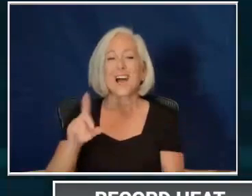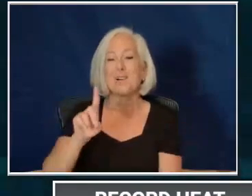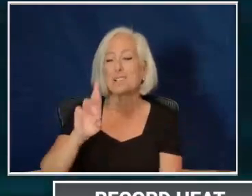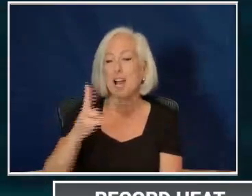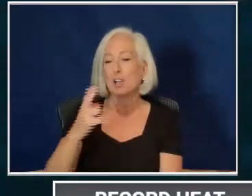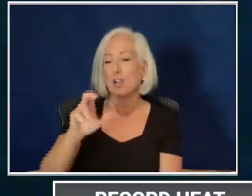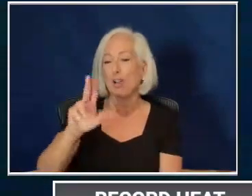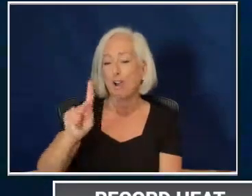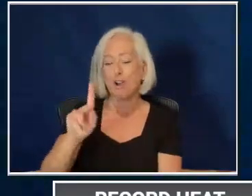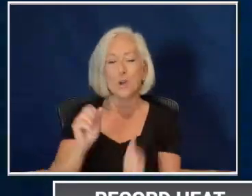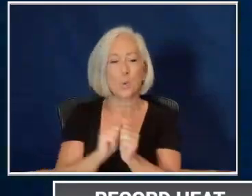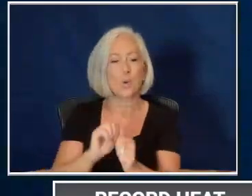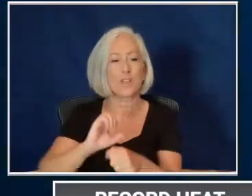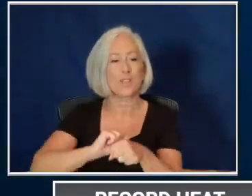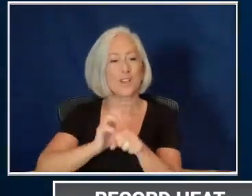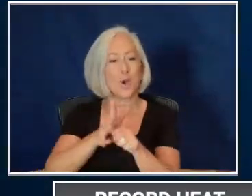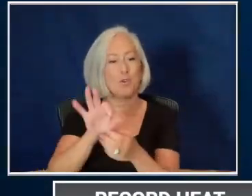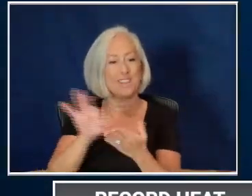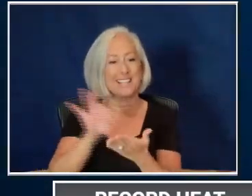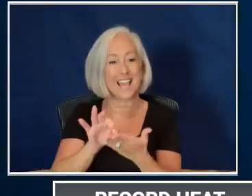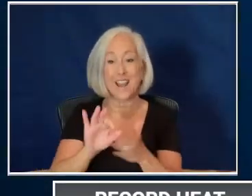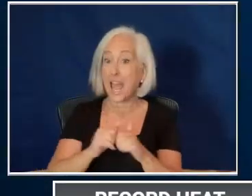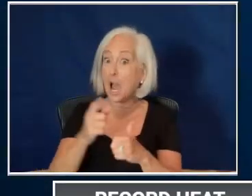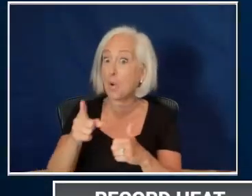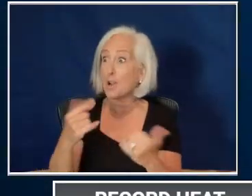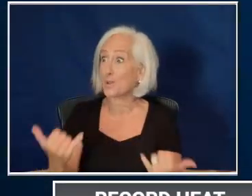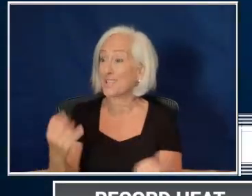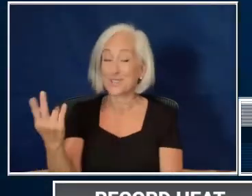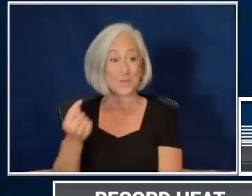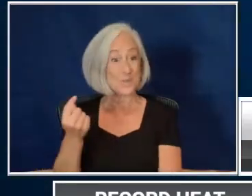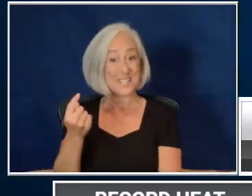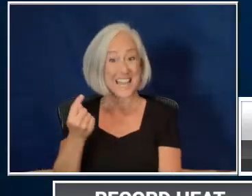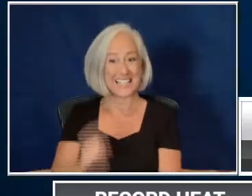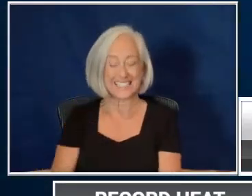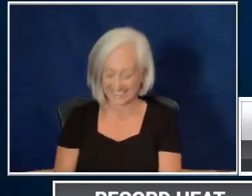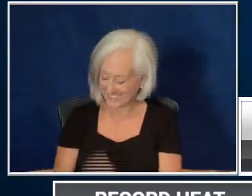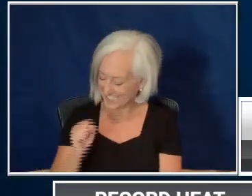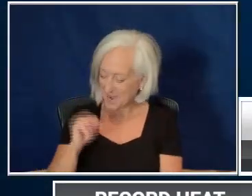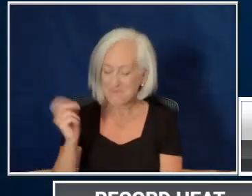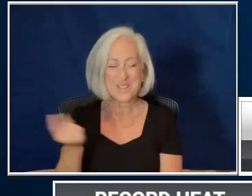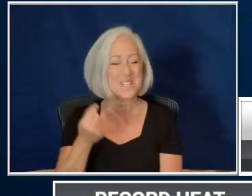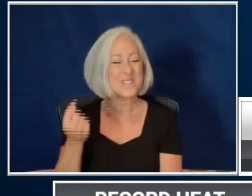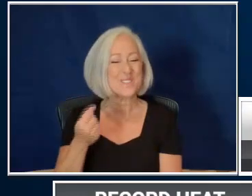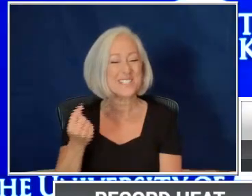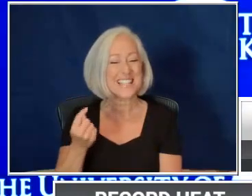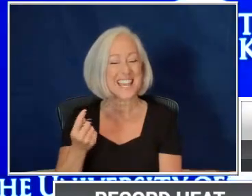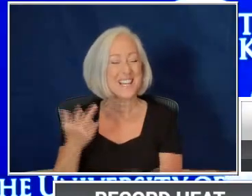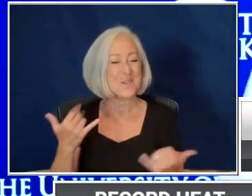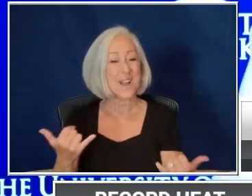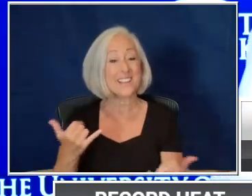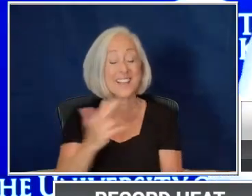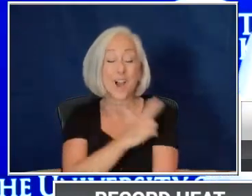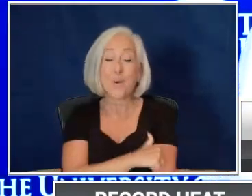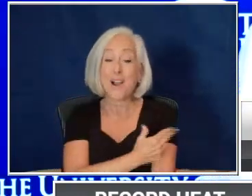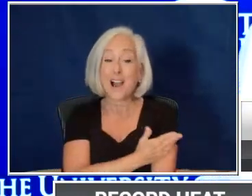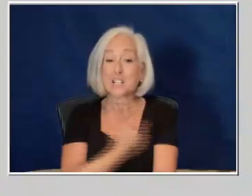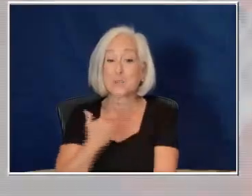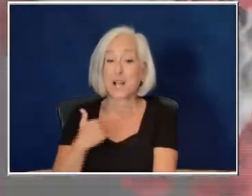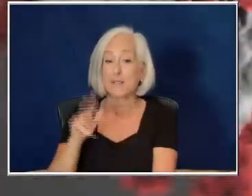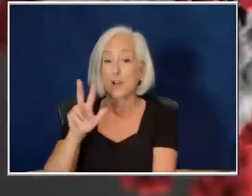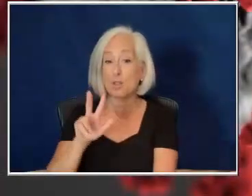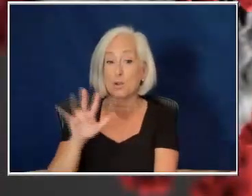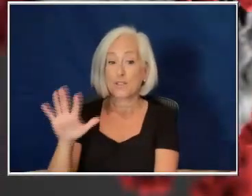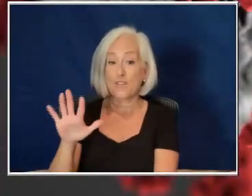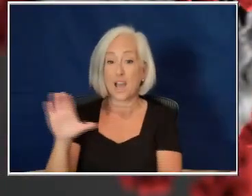this morning. How are you on this Tuesday? Good. It's Tuesday. It is Tuesday, yeah. Yeah, right now in the hospital, we have 35